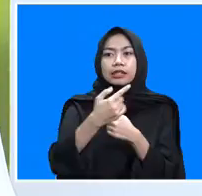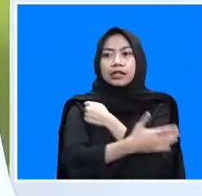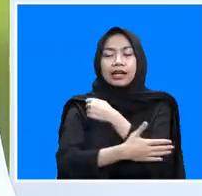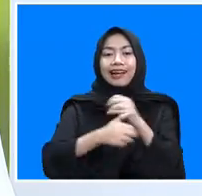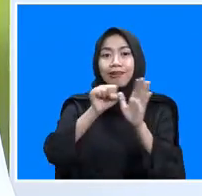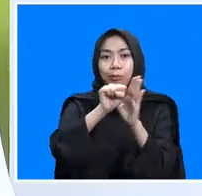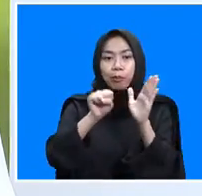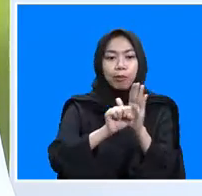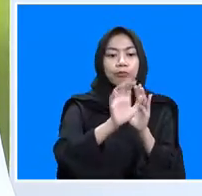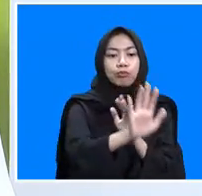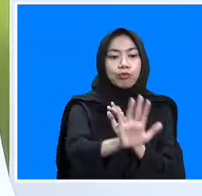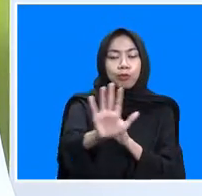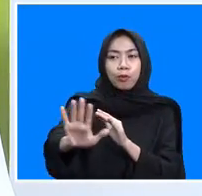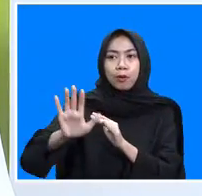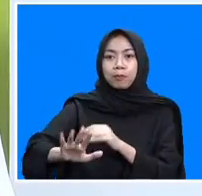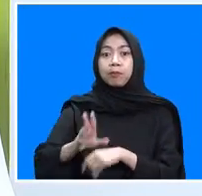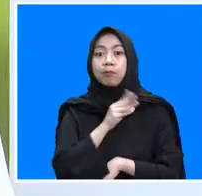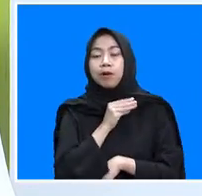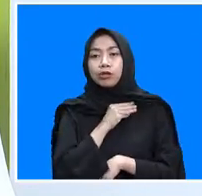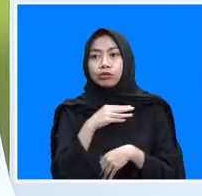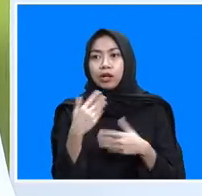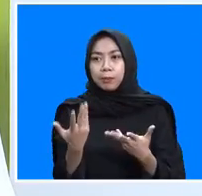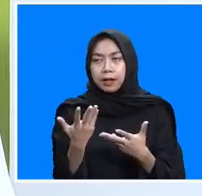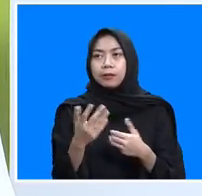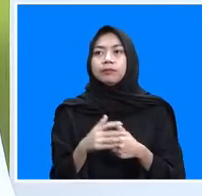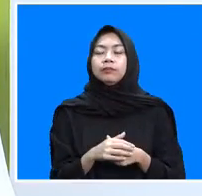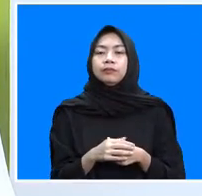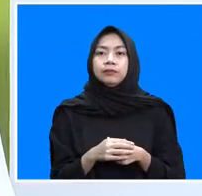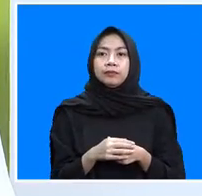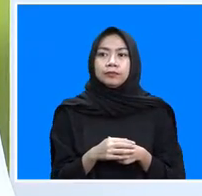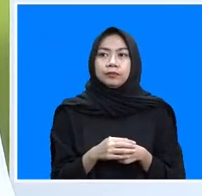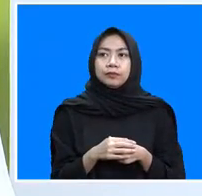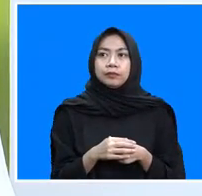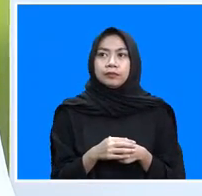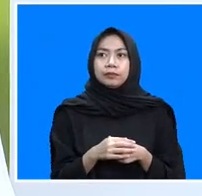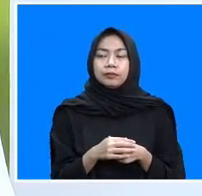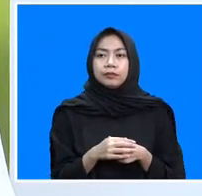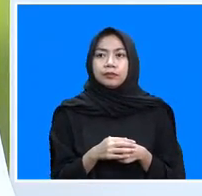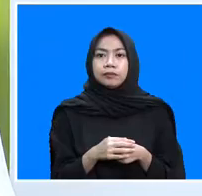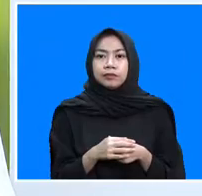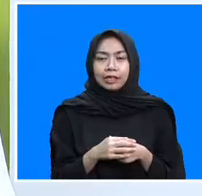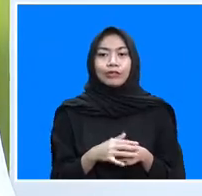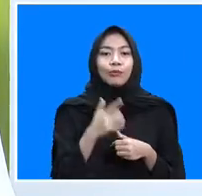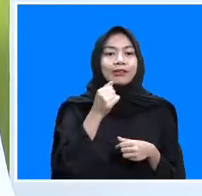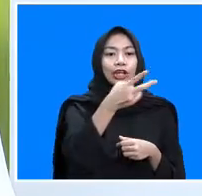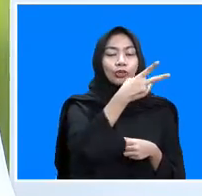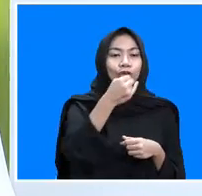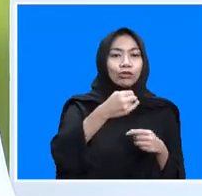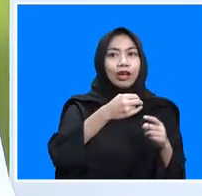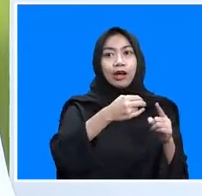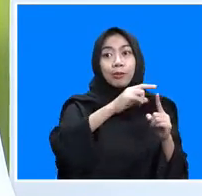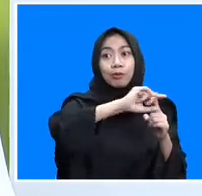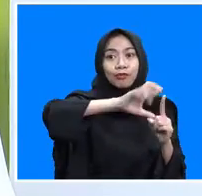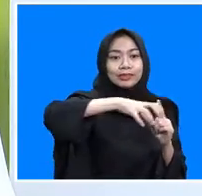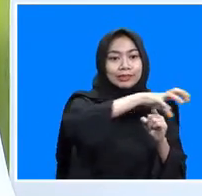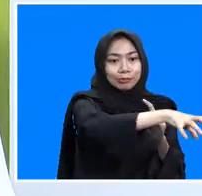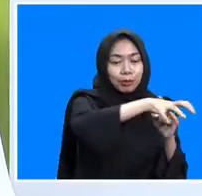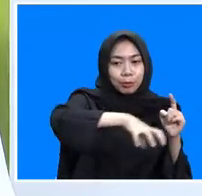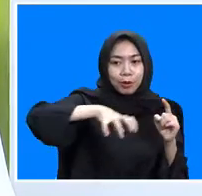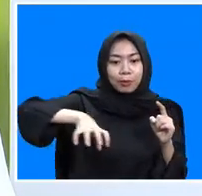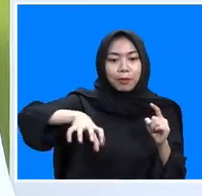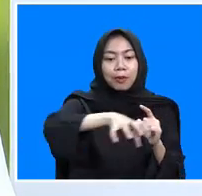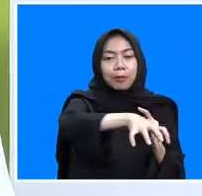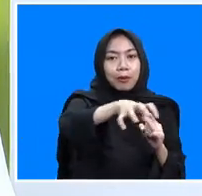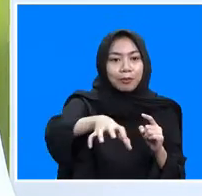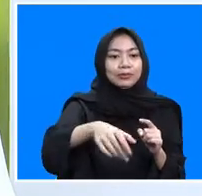that means is that states and territories, otherwise known as provinces in Indonesia, are actually responsible for the